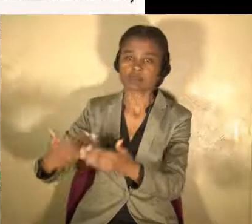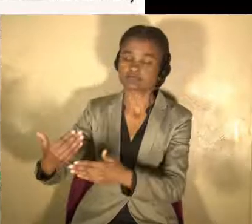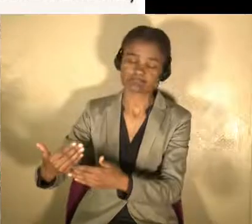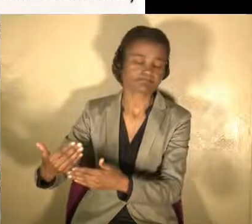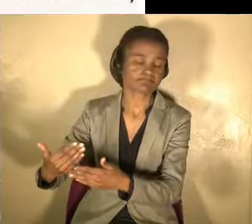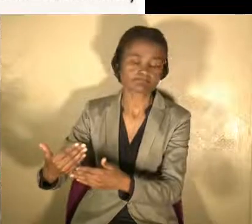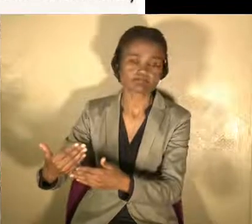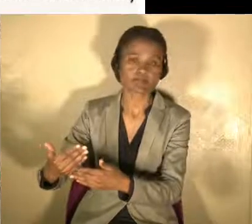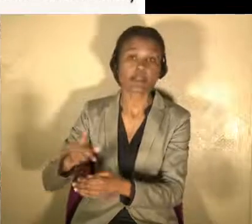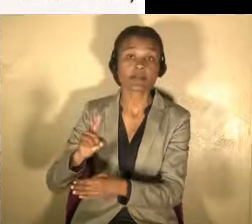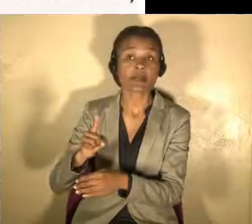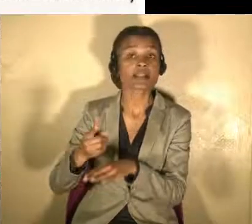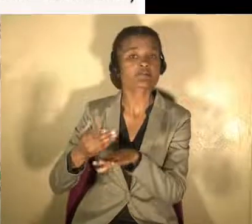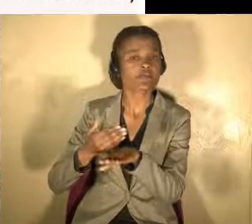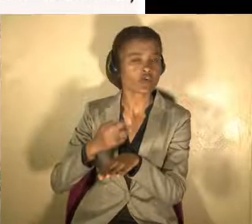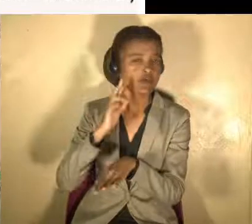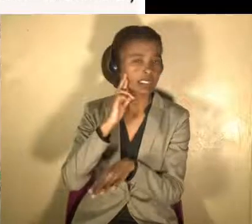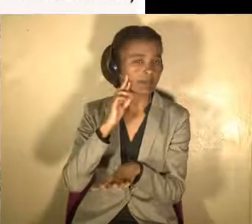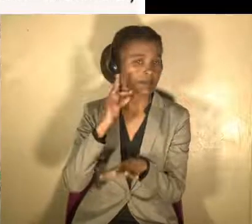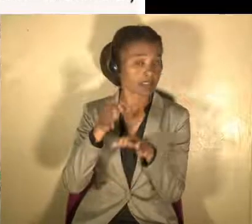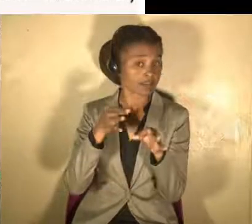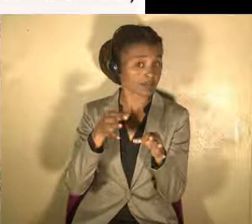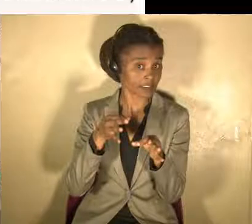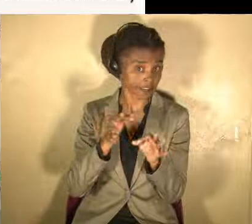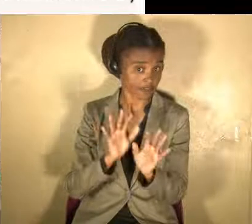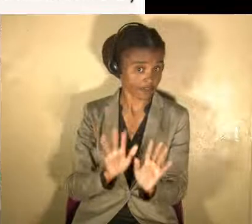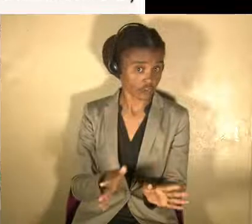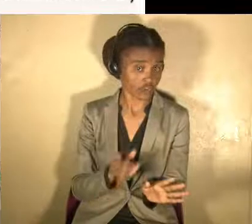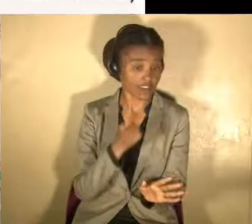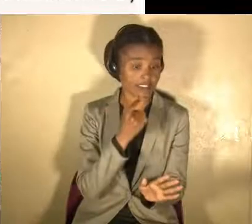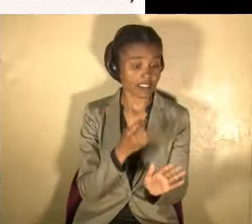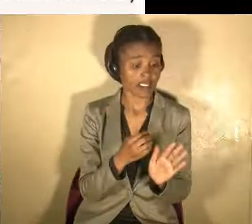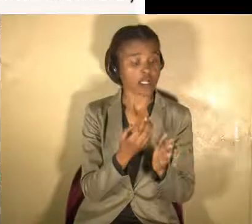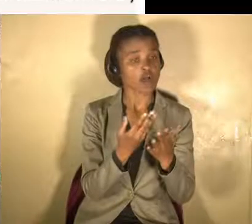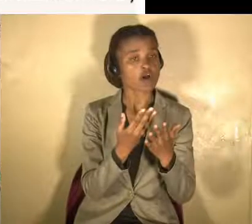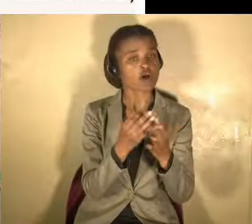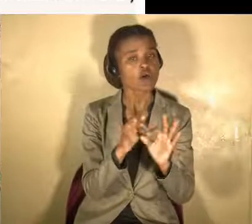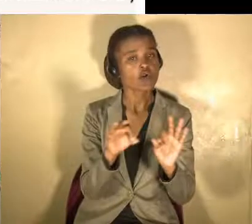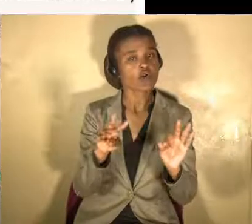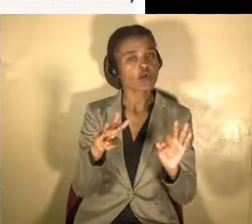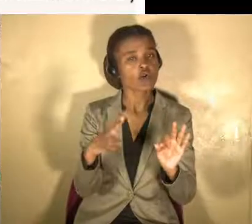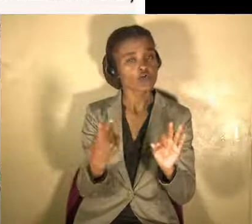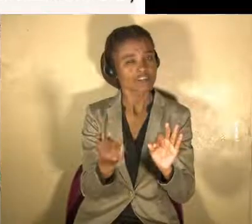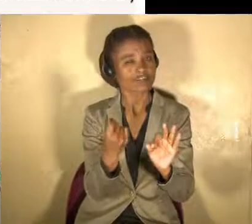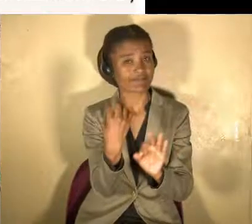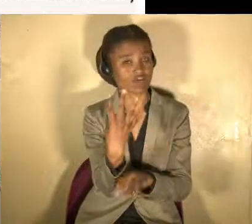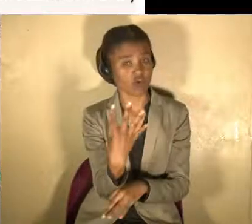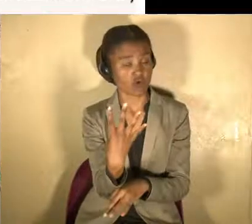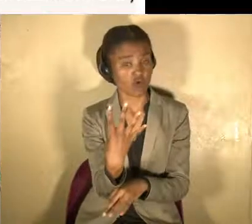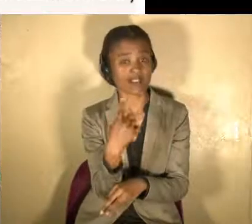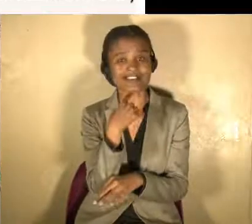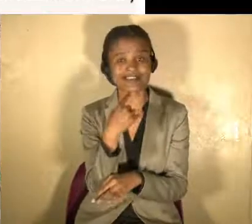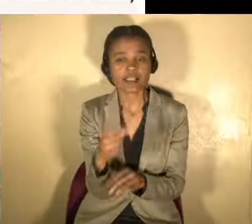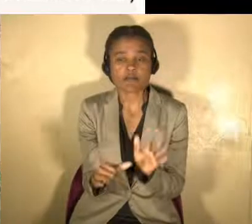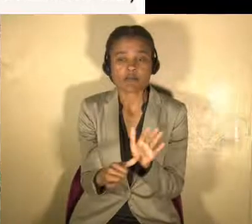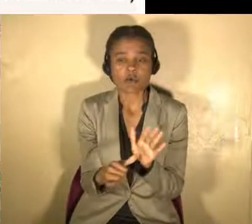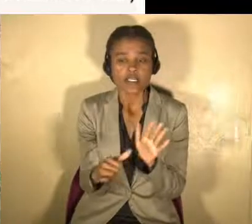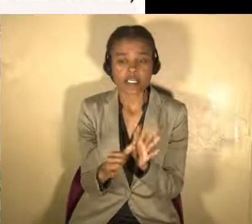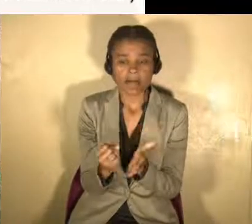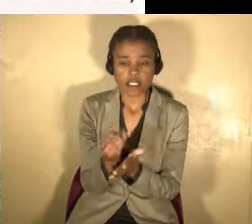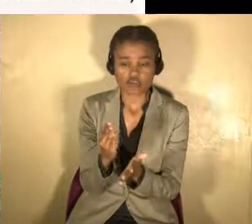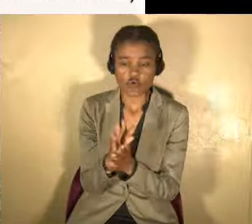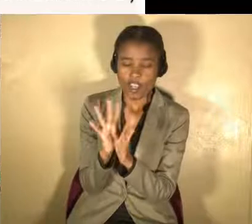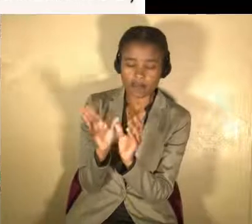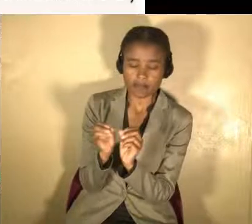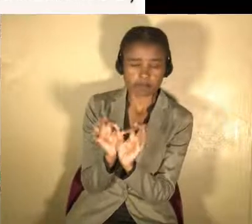we explained earlier on in terms of Clause 4, in terms of strengthening quality assurance would